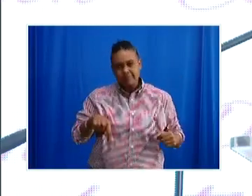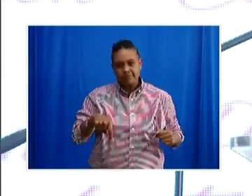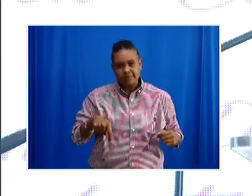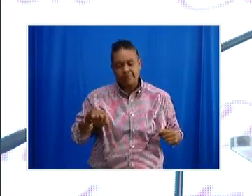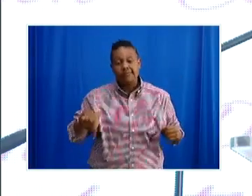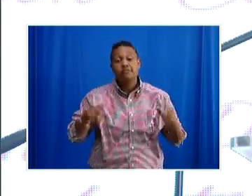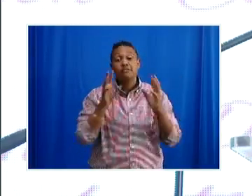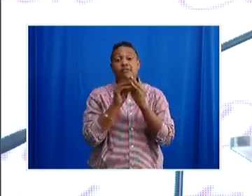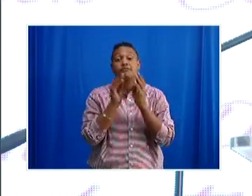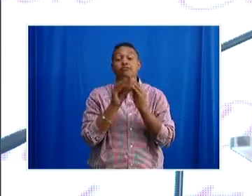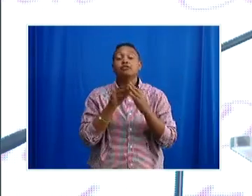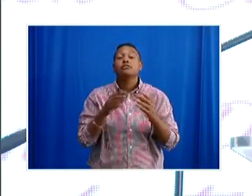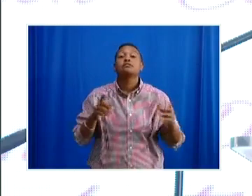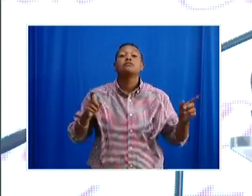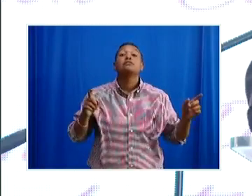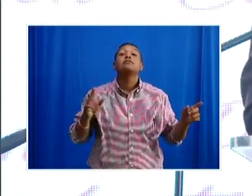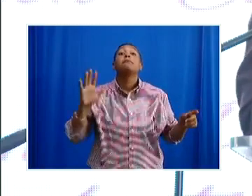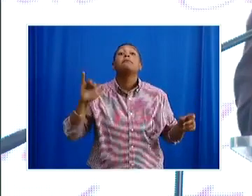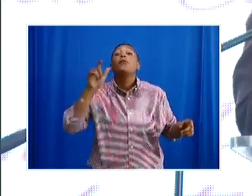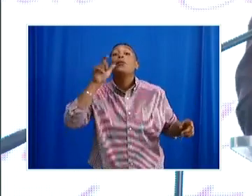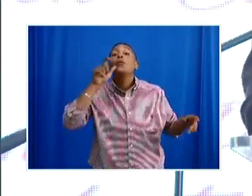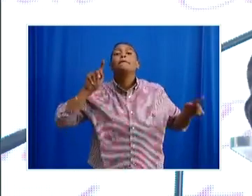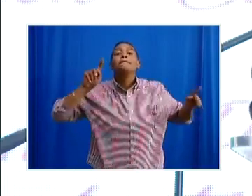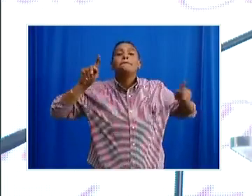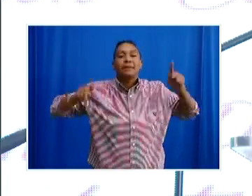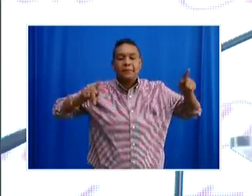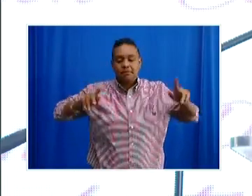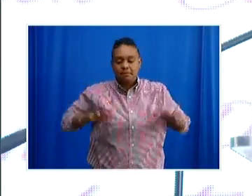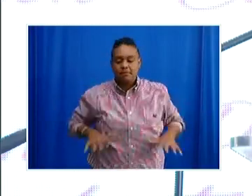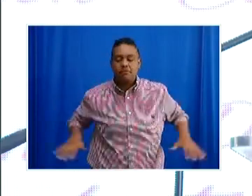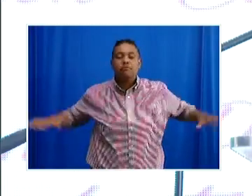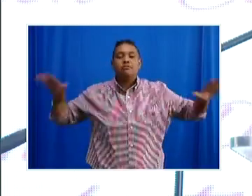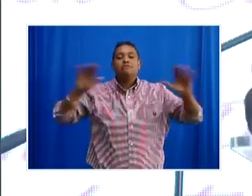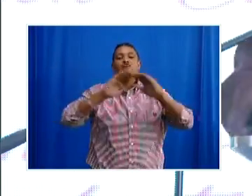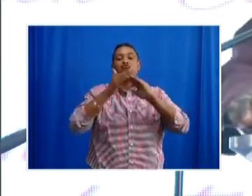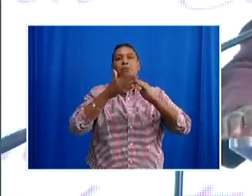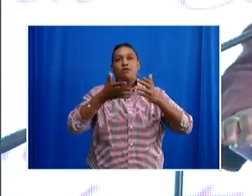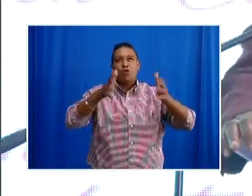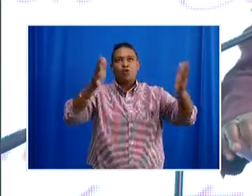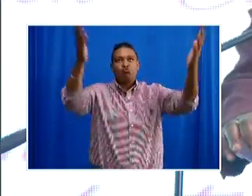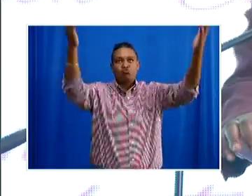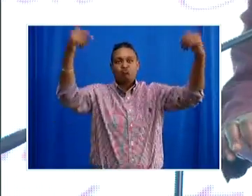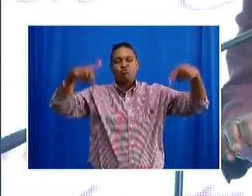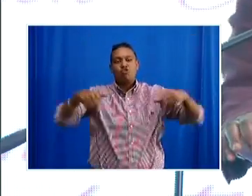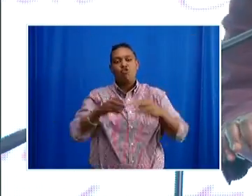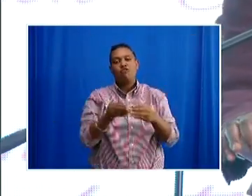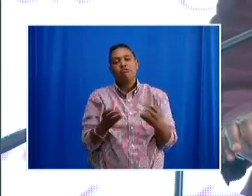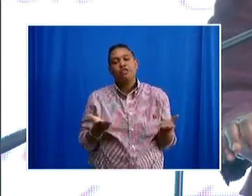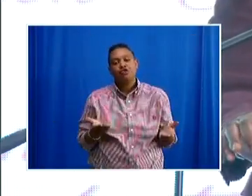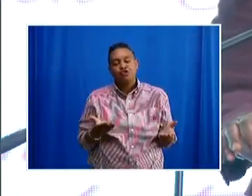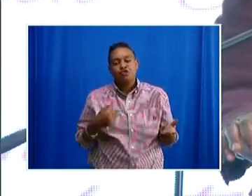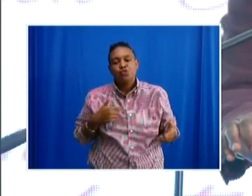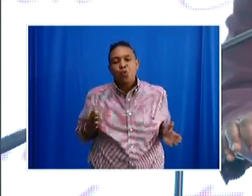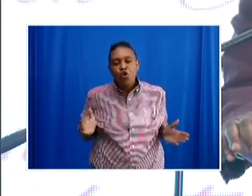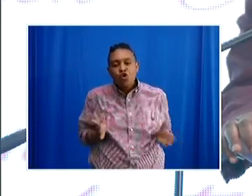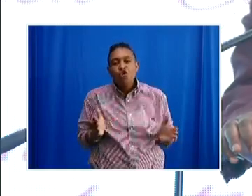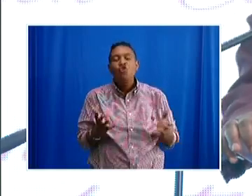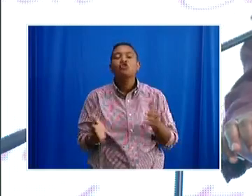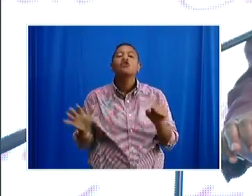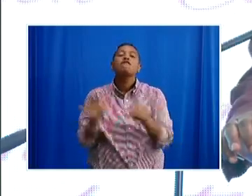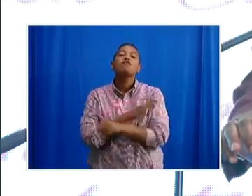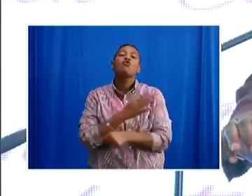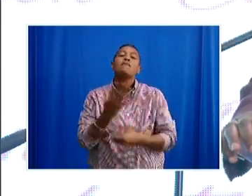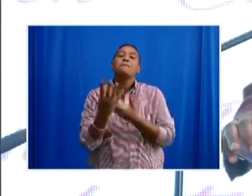being hosted by the people of Jamaica. So I will urge the full